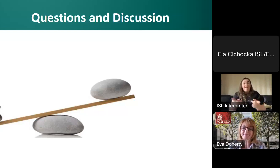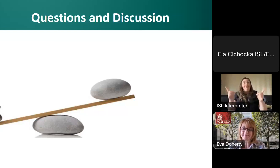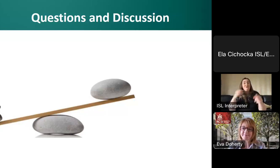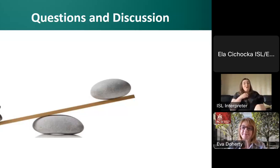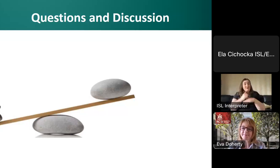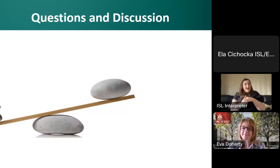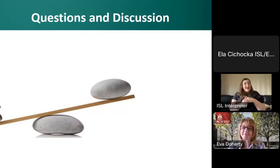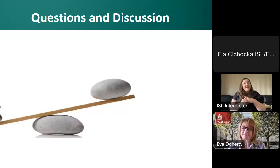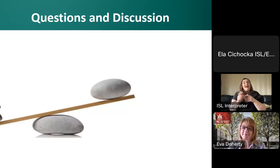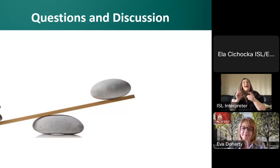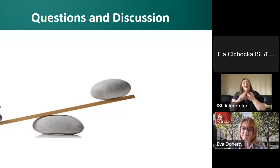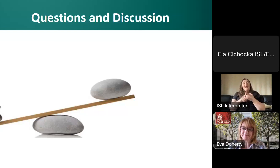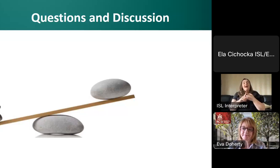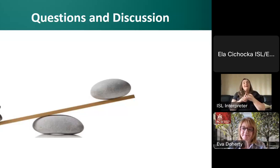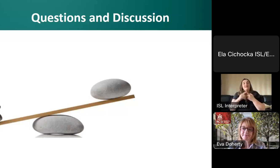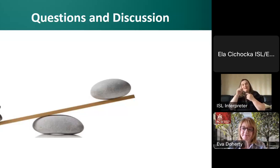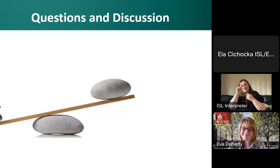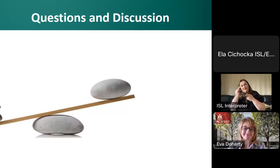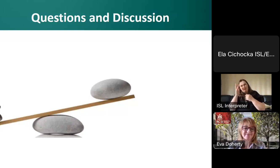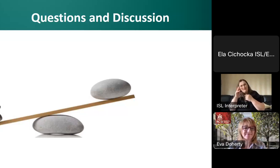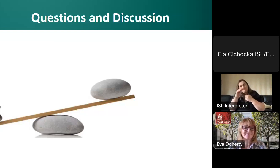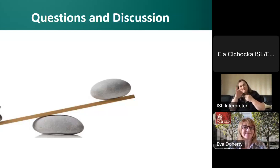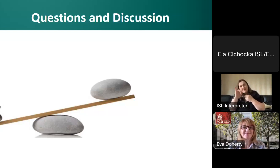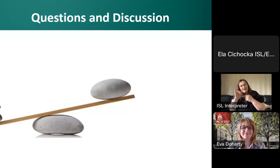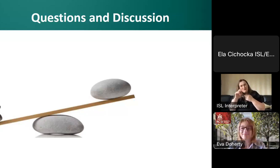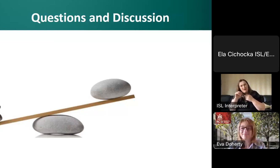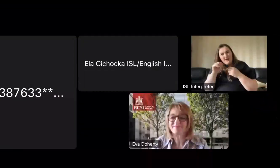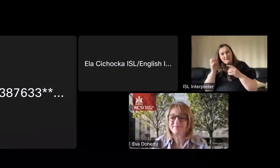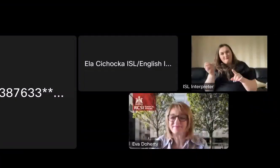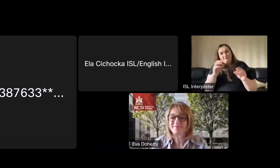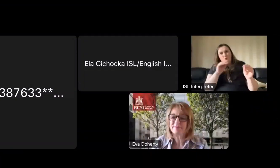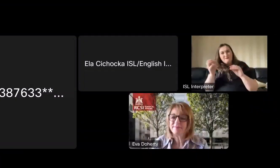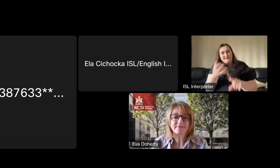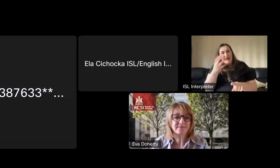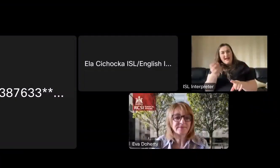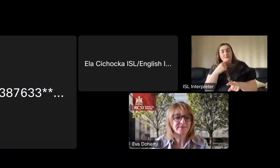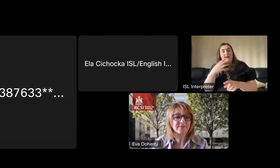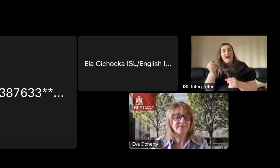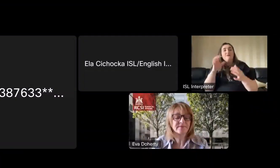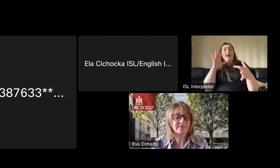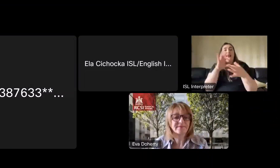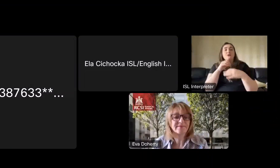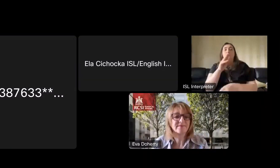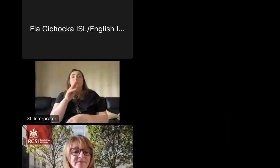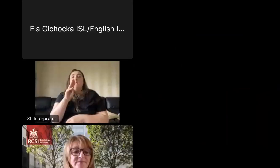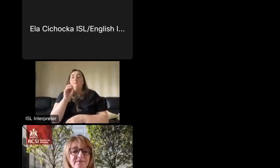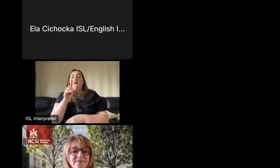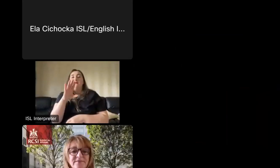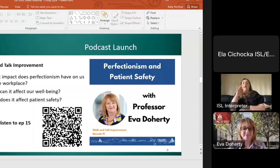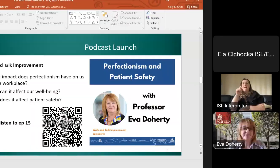And I don't know, Mary, can you move the slides? Maybe I'm not seeing them there at the minute, but there is a link to that podcast there as